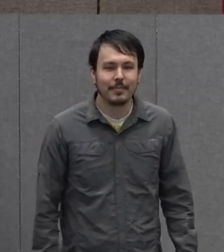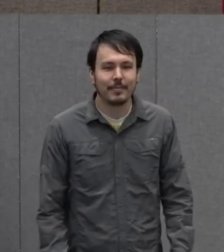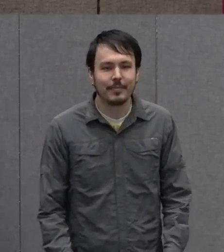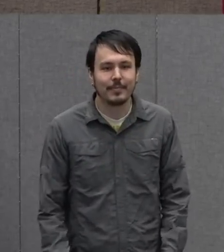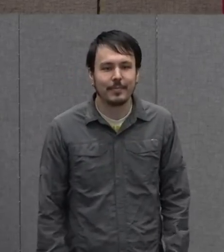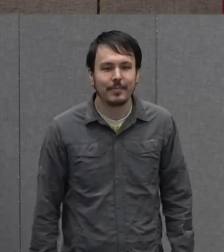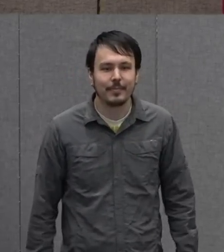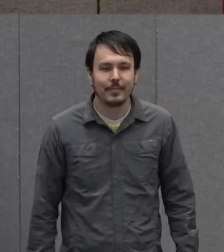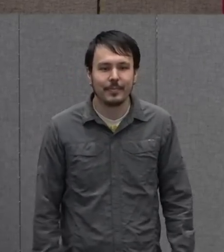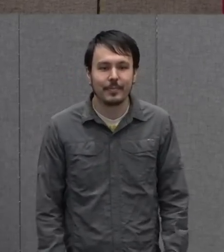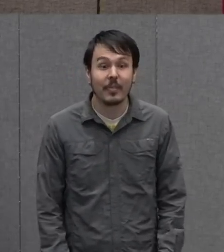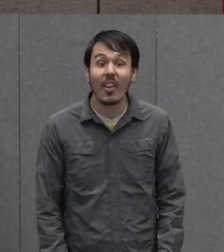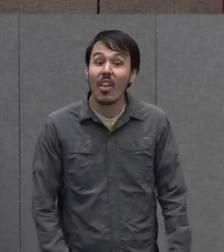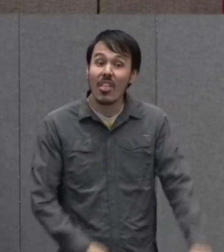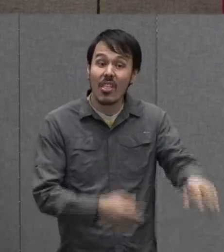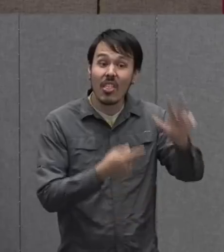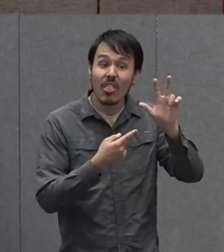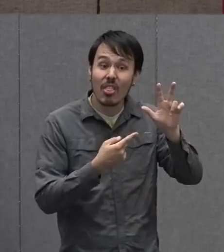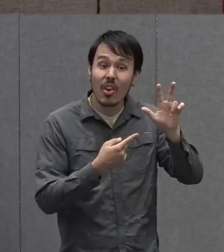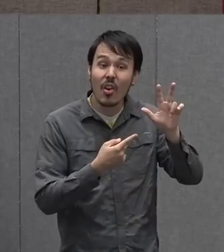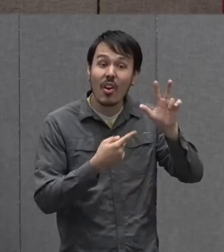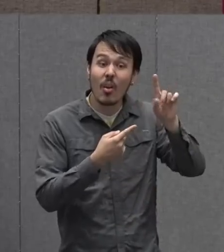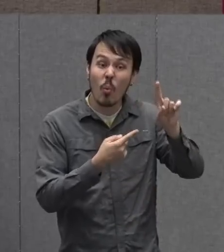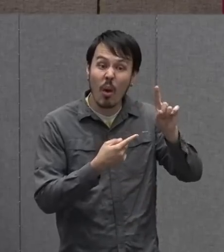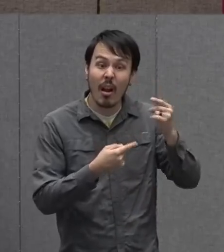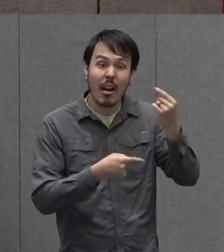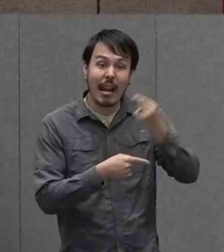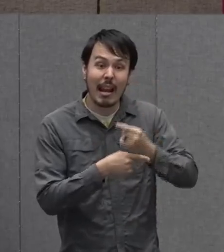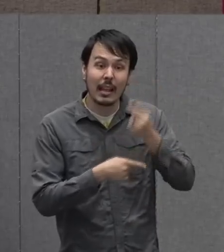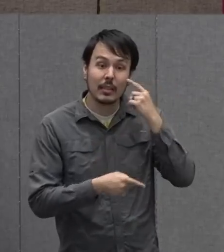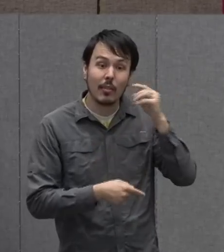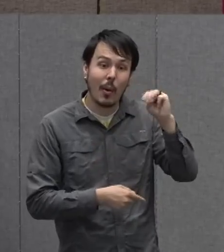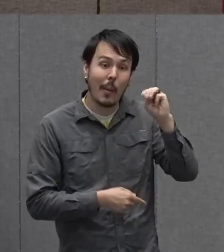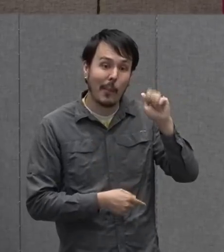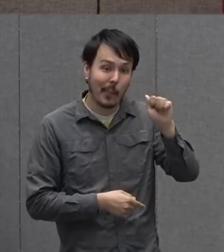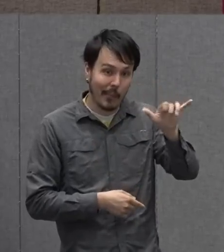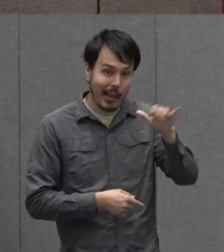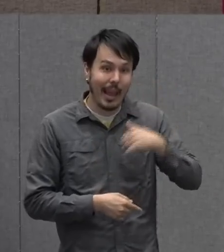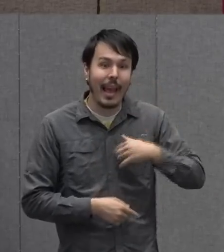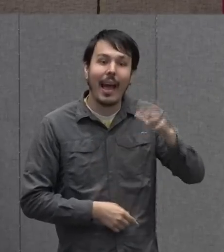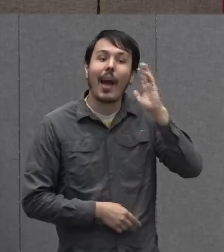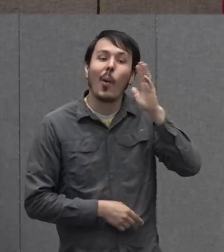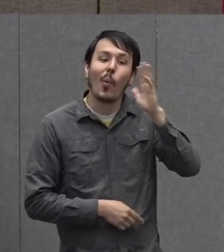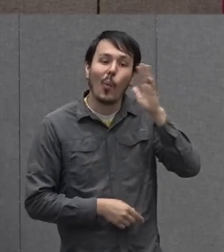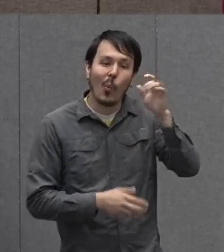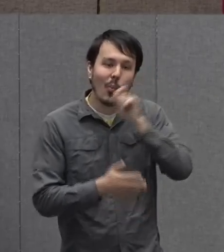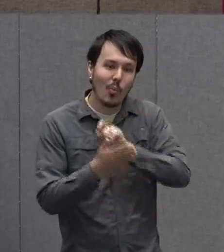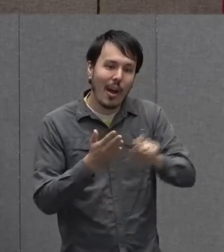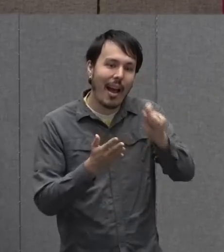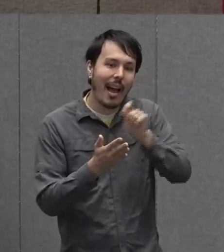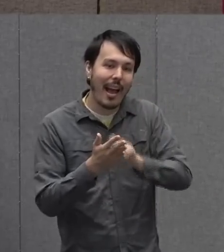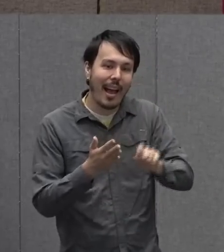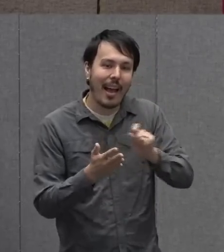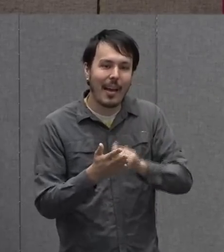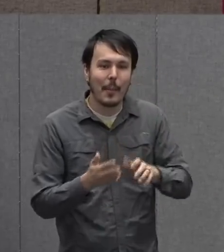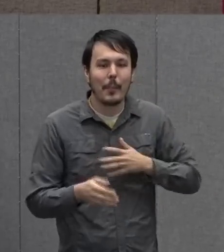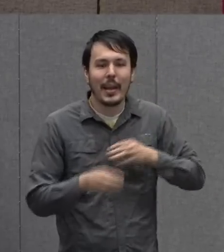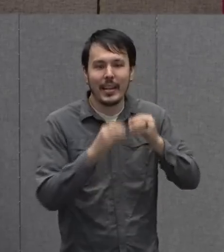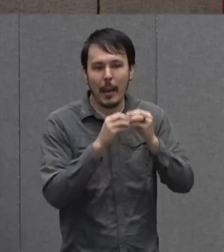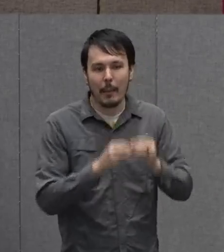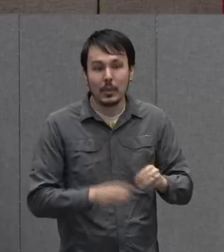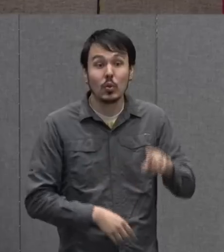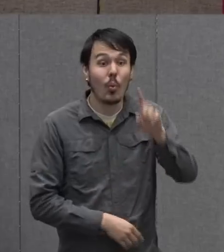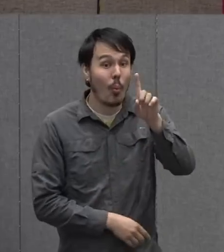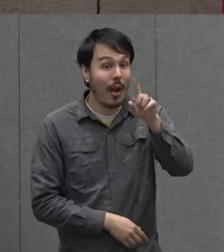There are 31 days in May, so I'm going to start writing my numbers 1